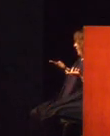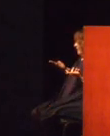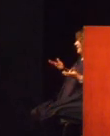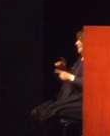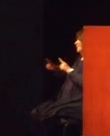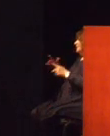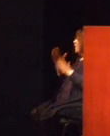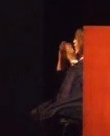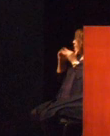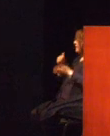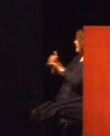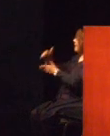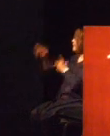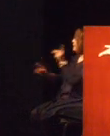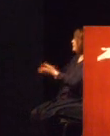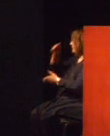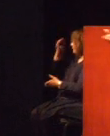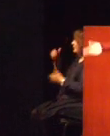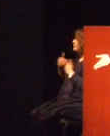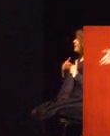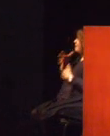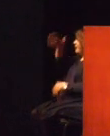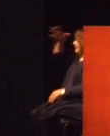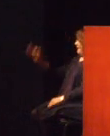other people learn. So I want you to know that we have their blessing